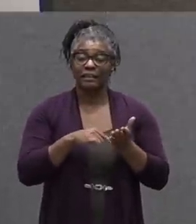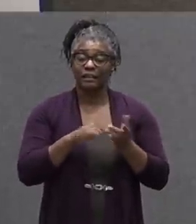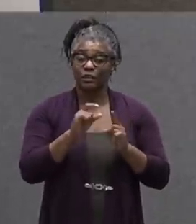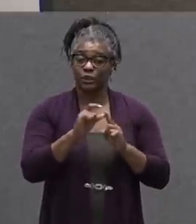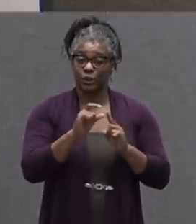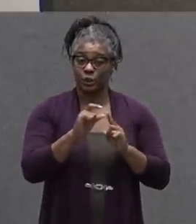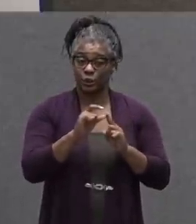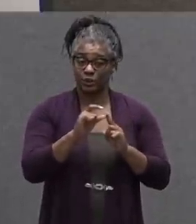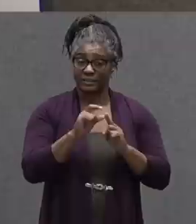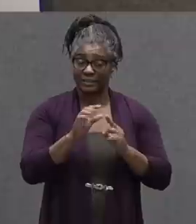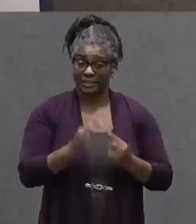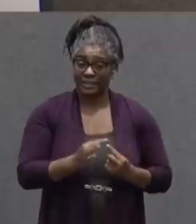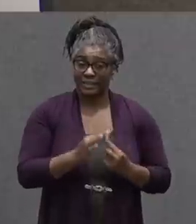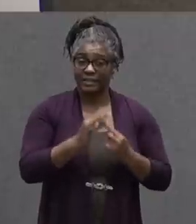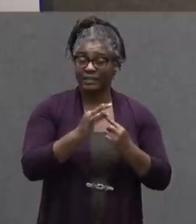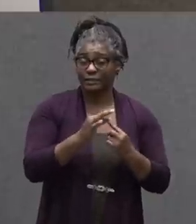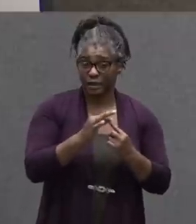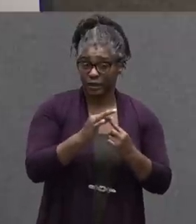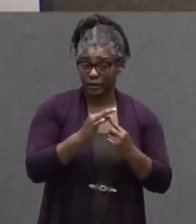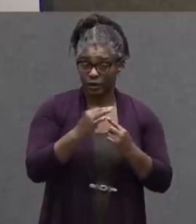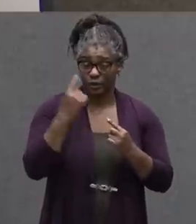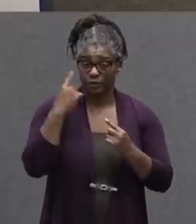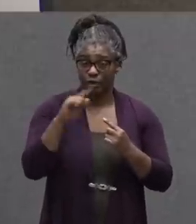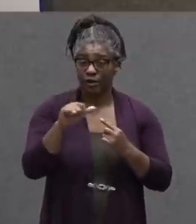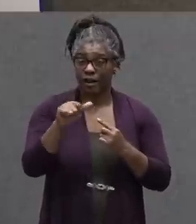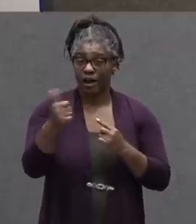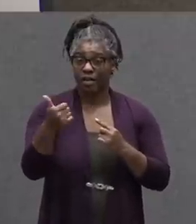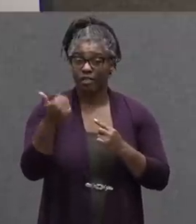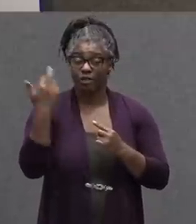reason. At the beginning,